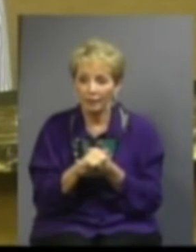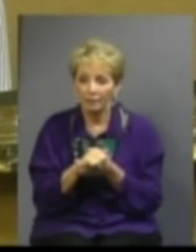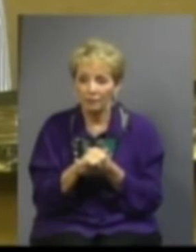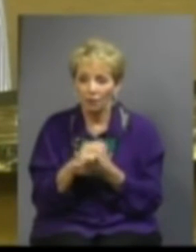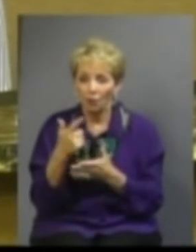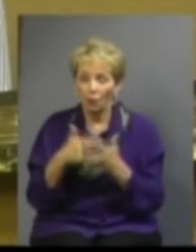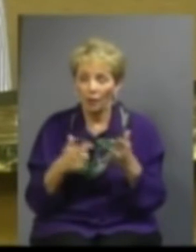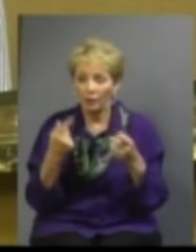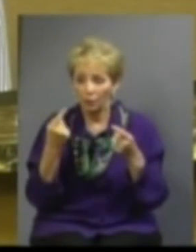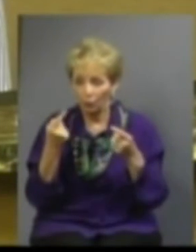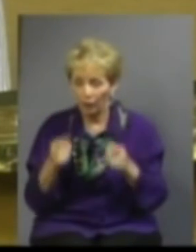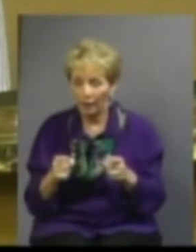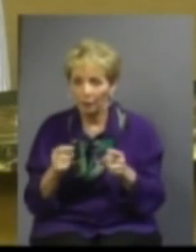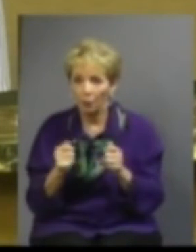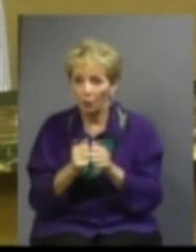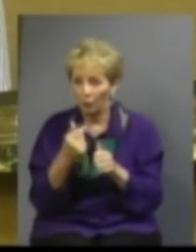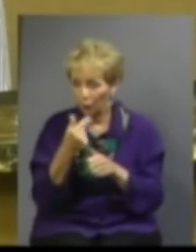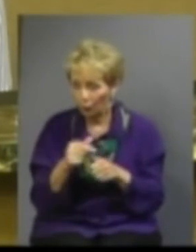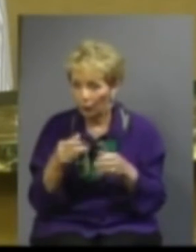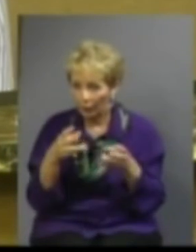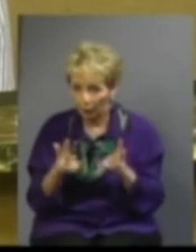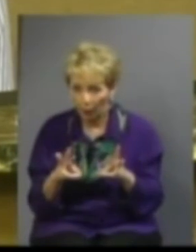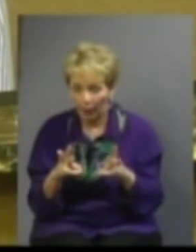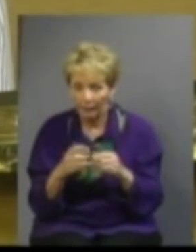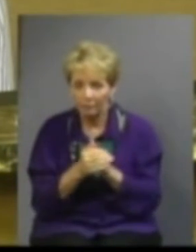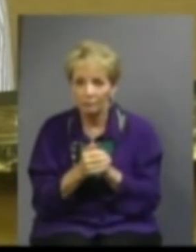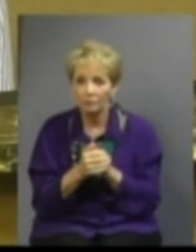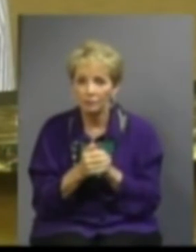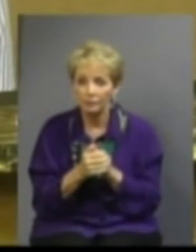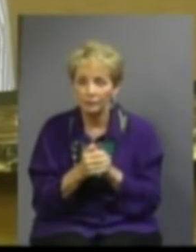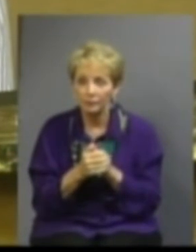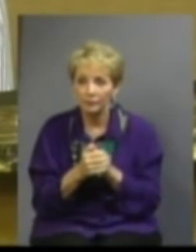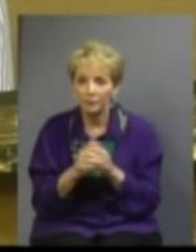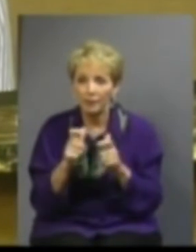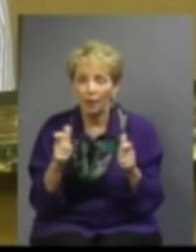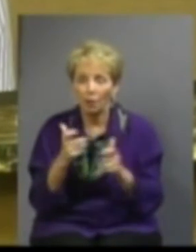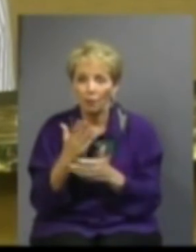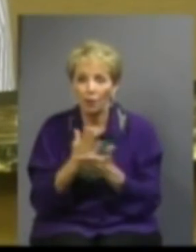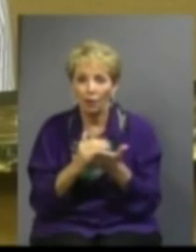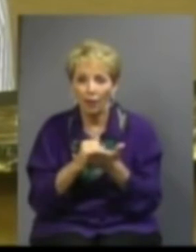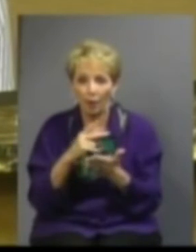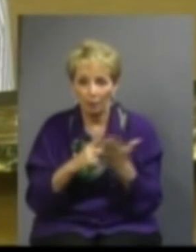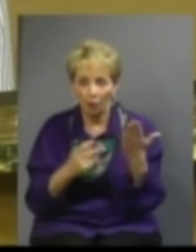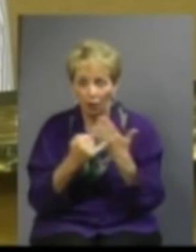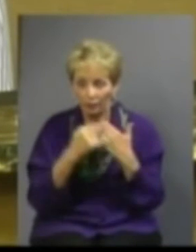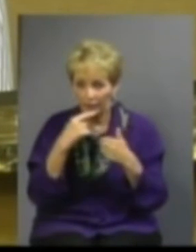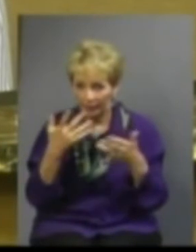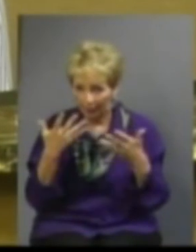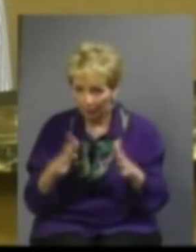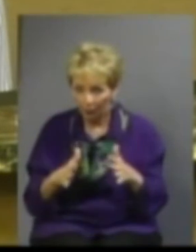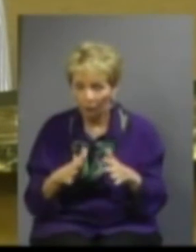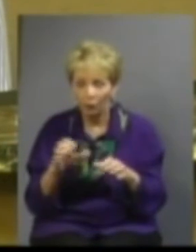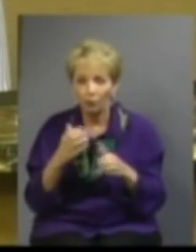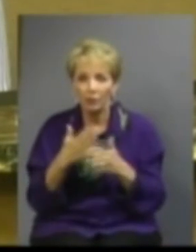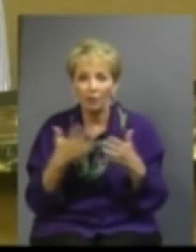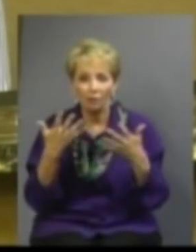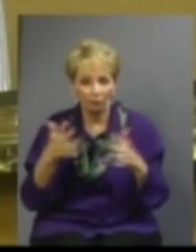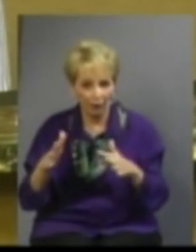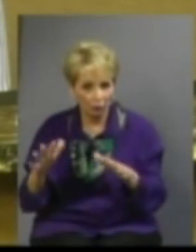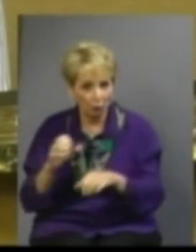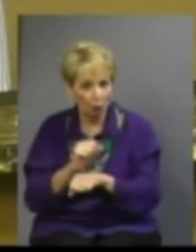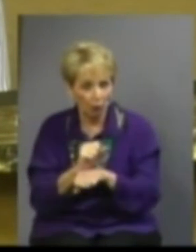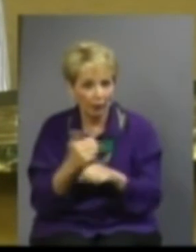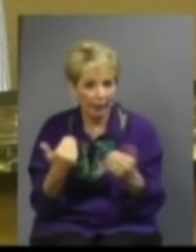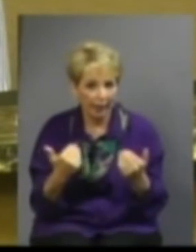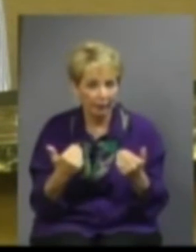What is going to happen with the Greenway? The largest part of the project is complete. They are doing some finishing work